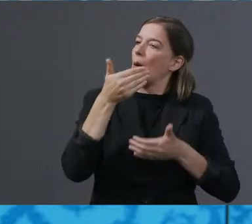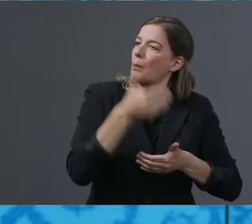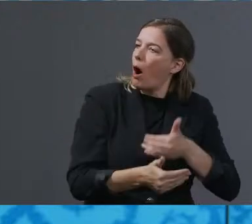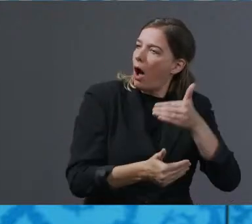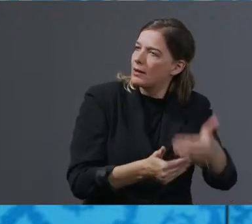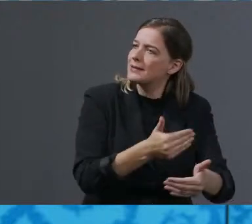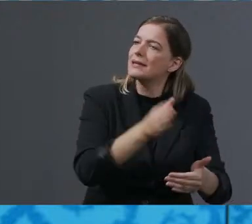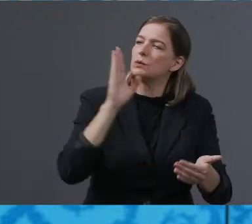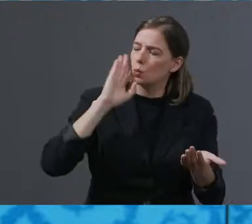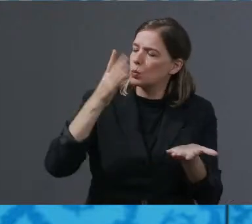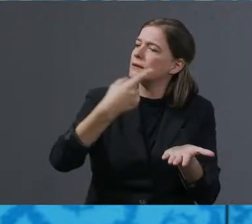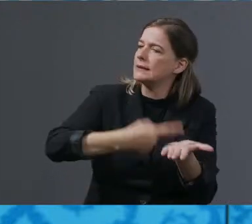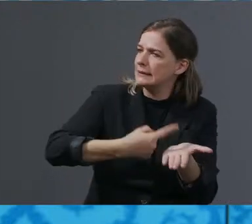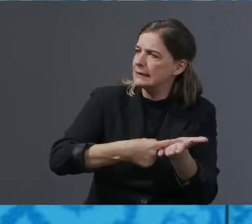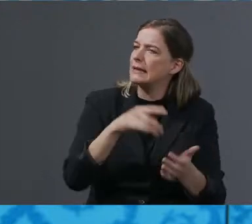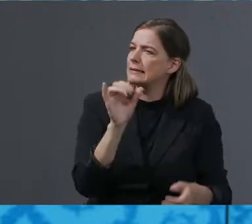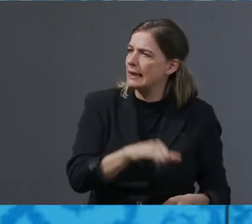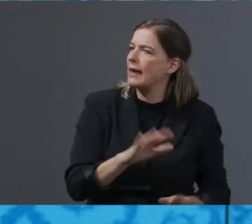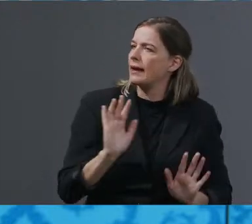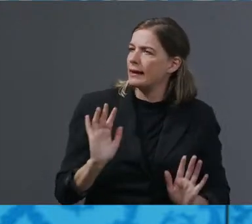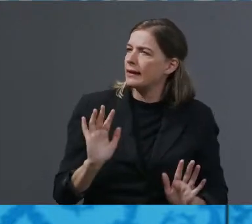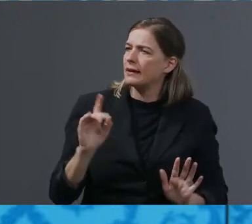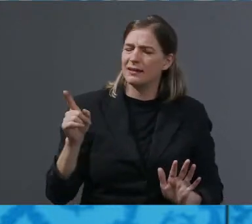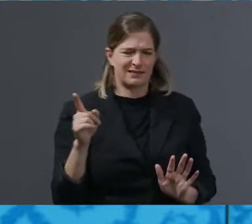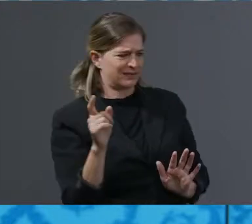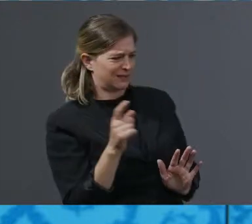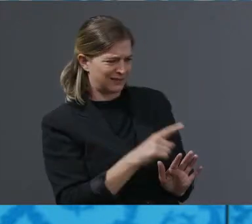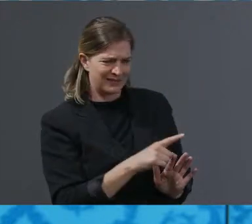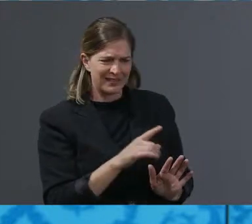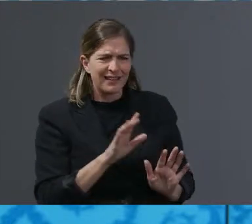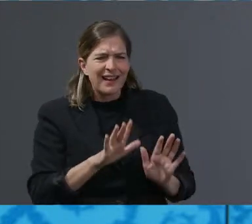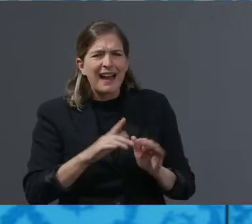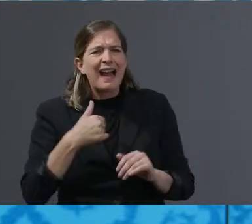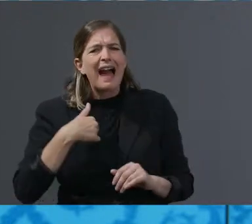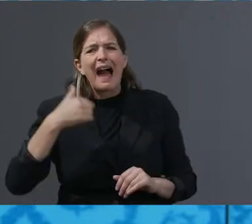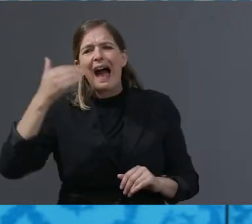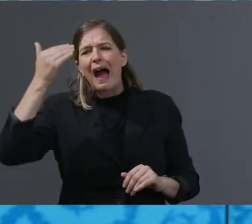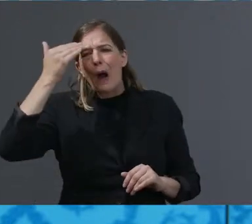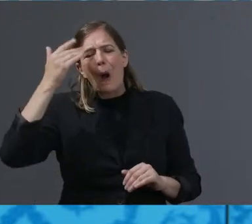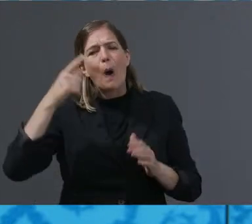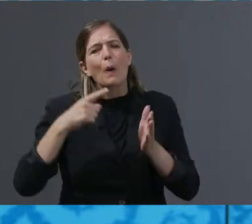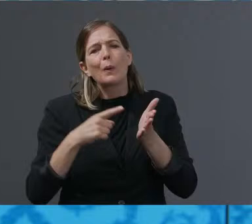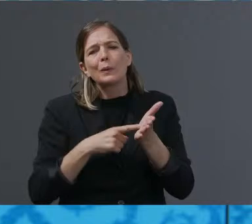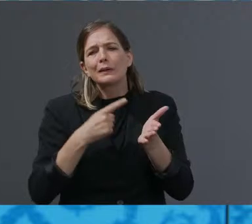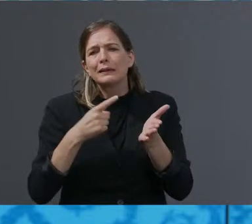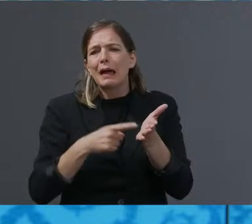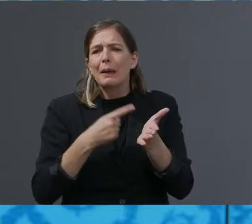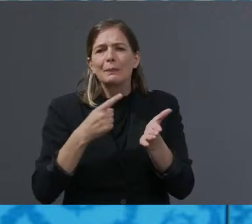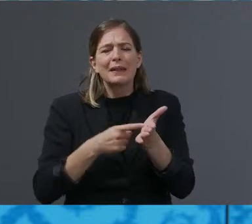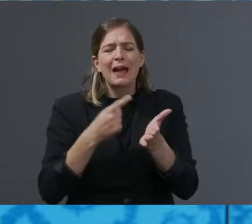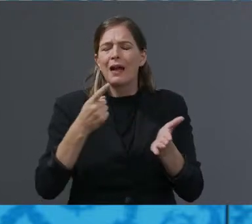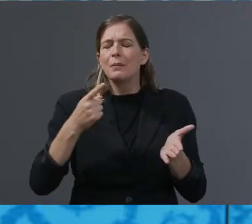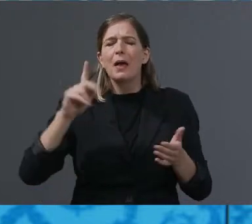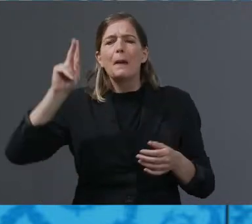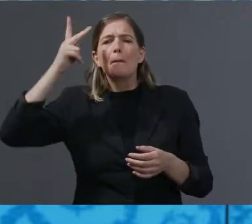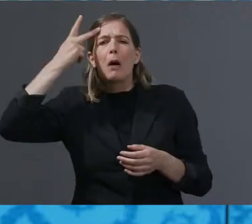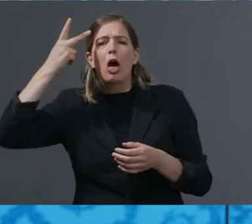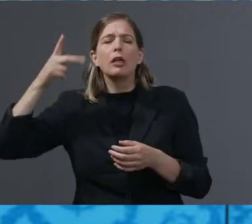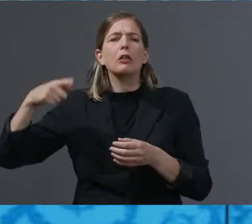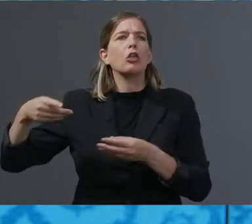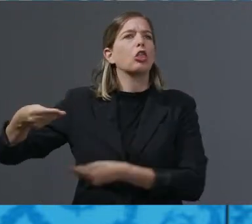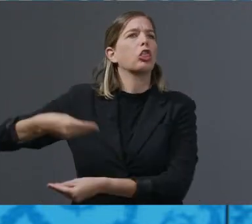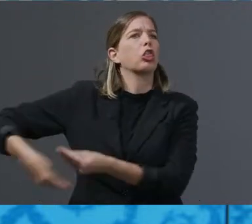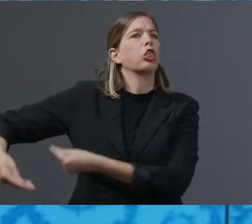this? Are you, I mean, look, I know there's sometimes belief among politicians that if you sort of ignore it long enough, it'll go